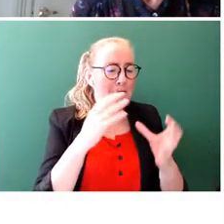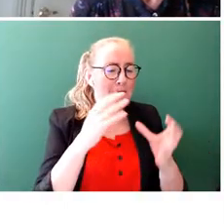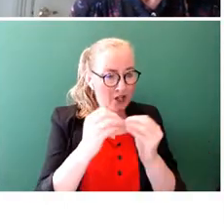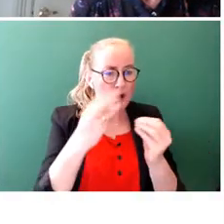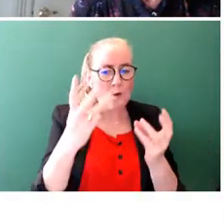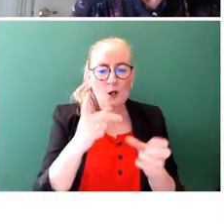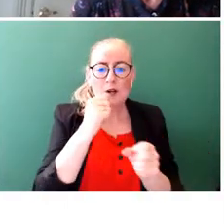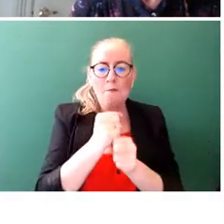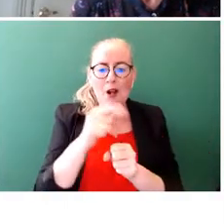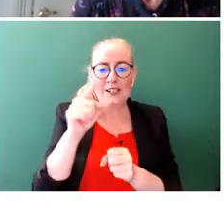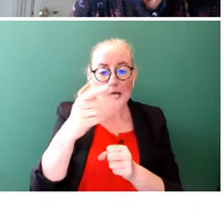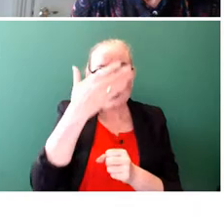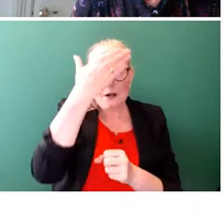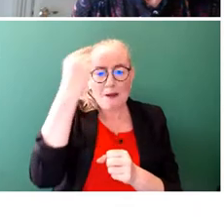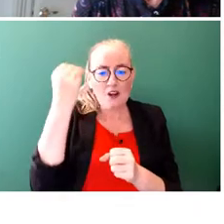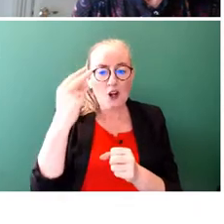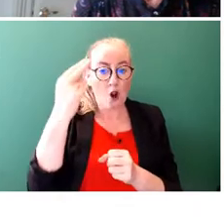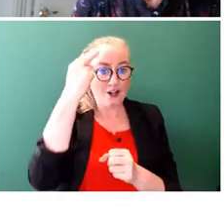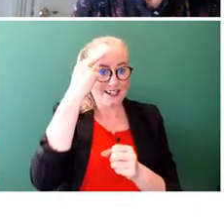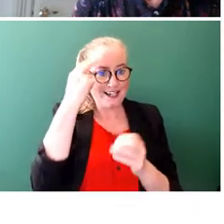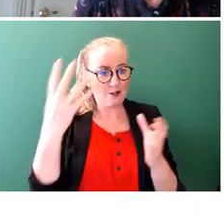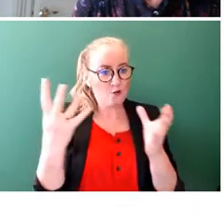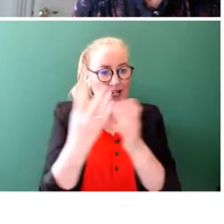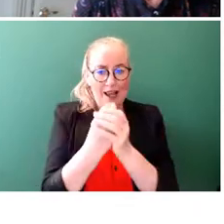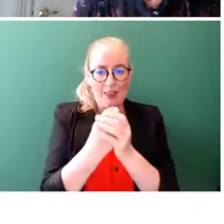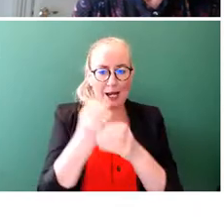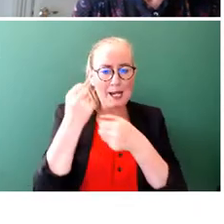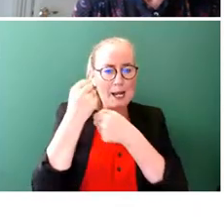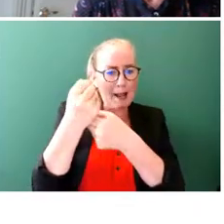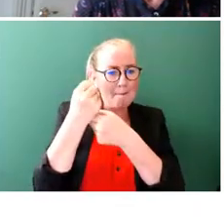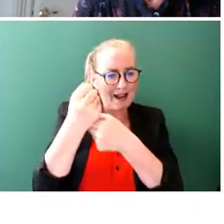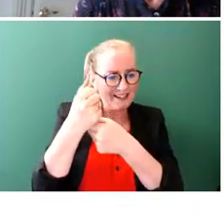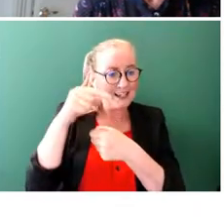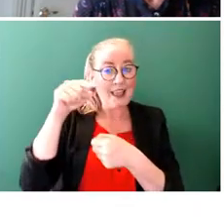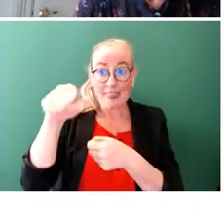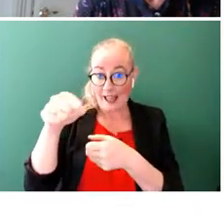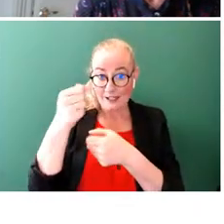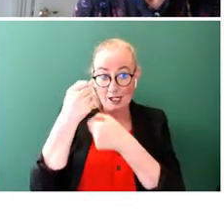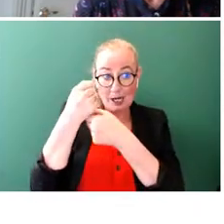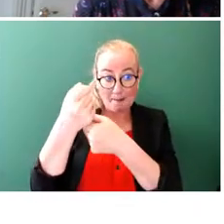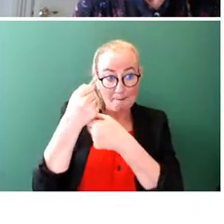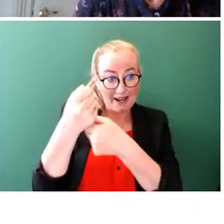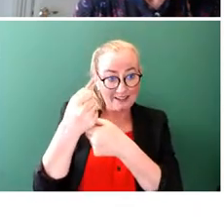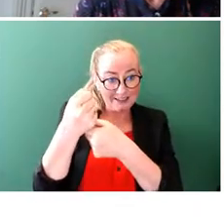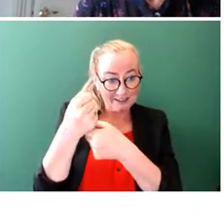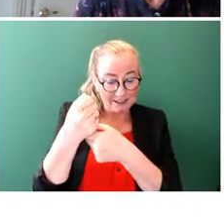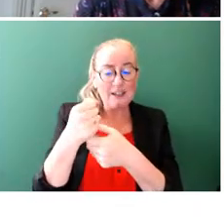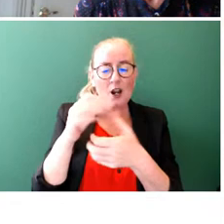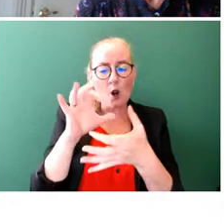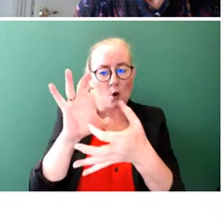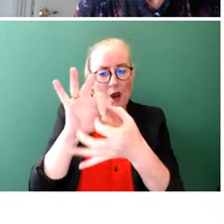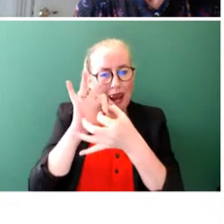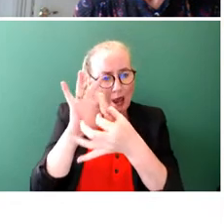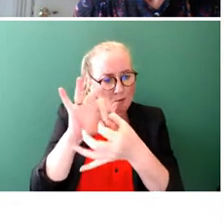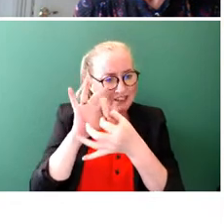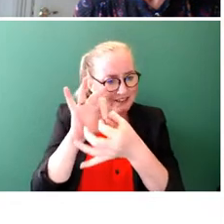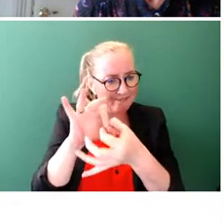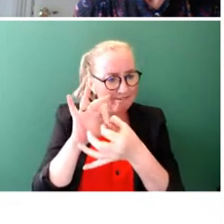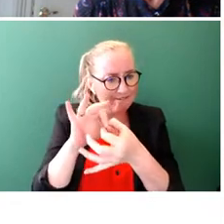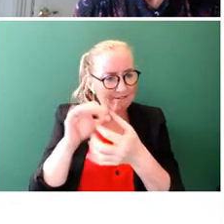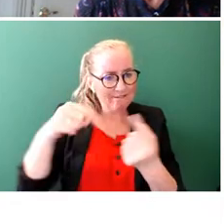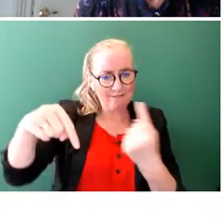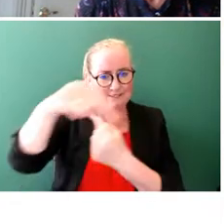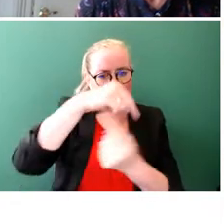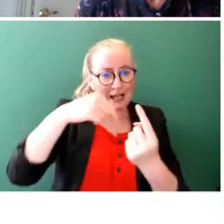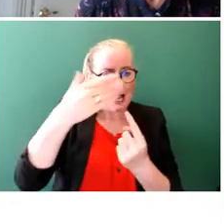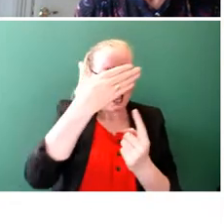Dementia Understand Together campaign, which is a HSE-led campaign, but very much a collaborative approach. We partner with the Alzheimer's